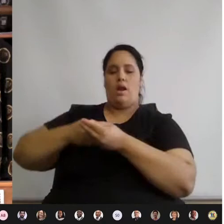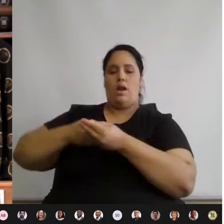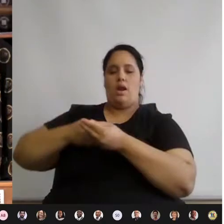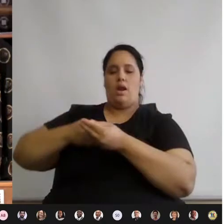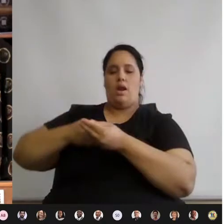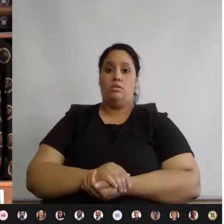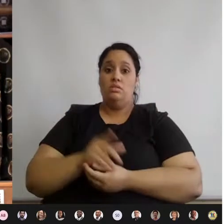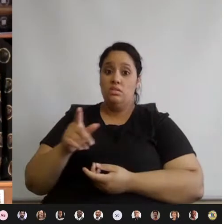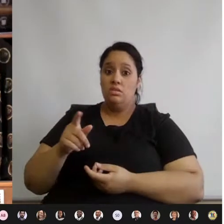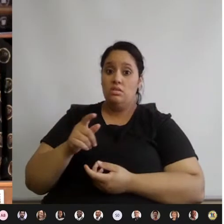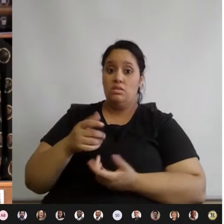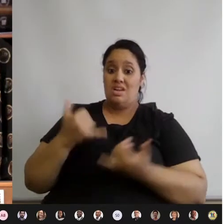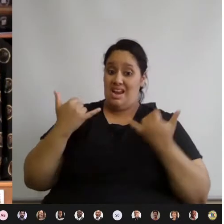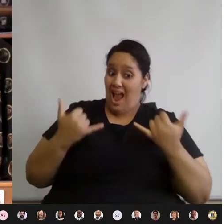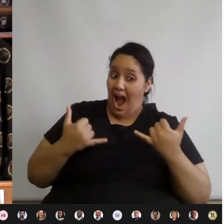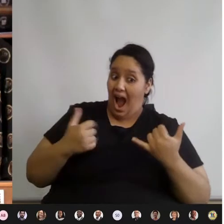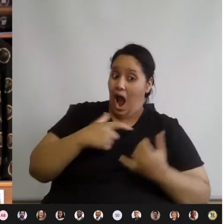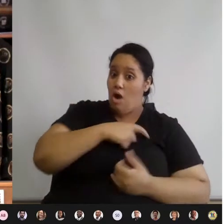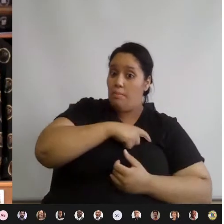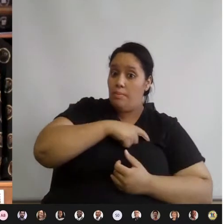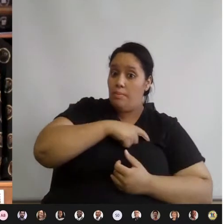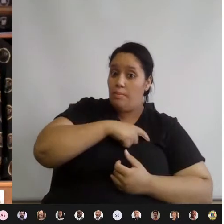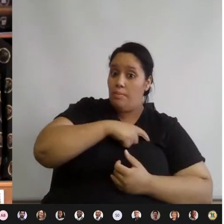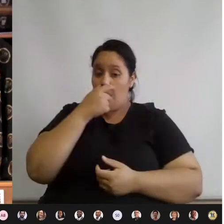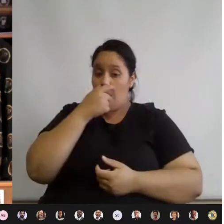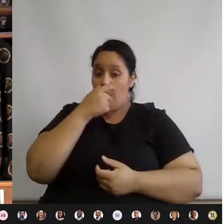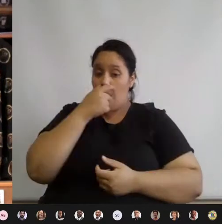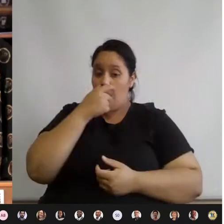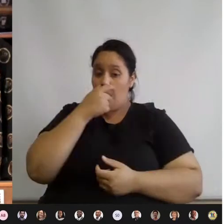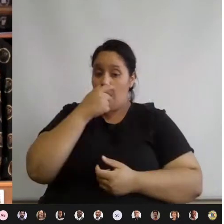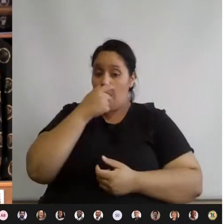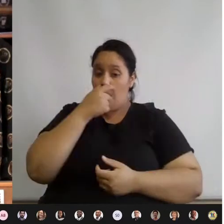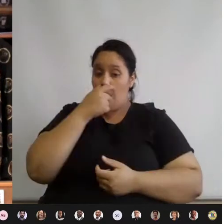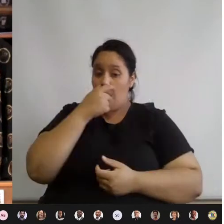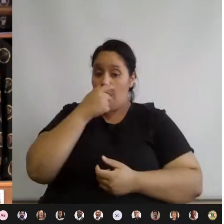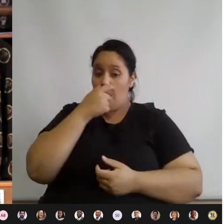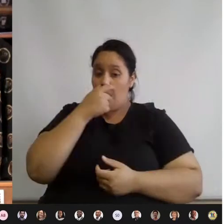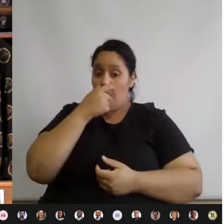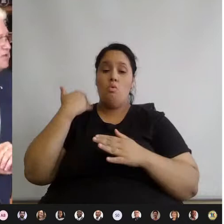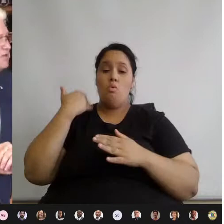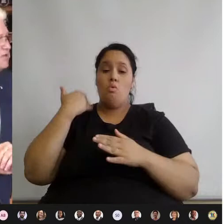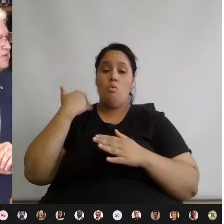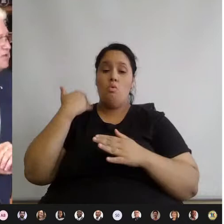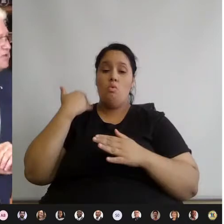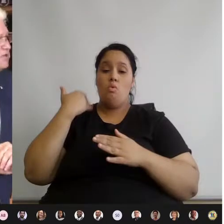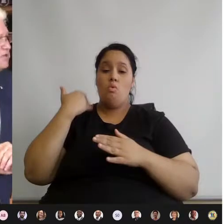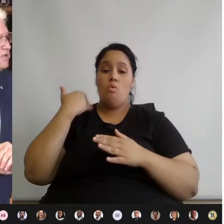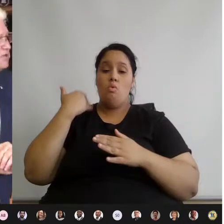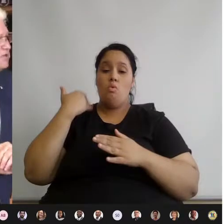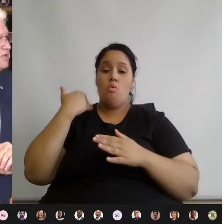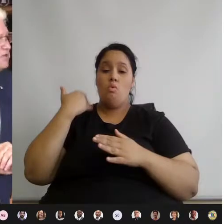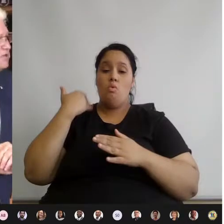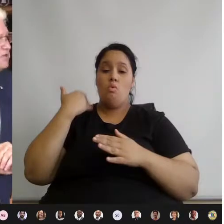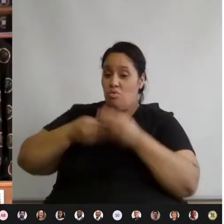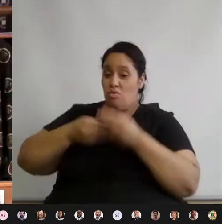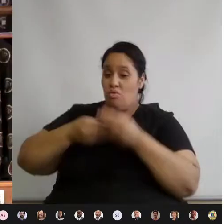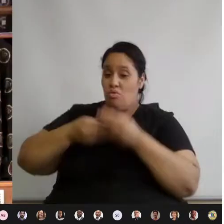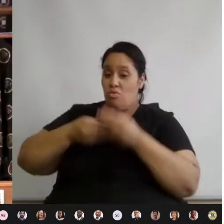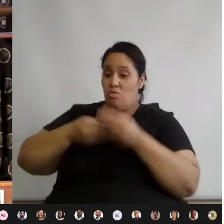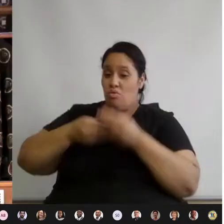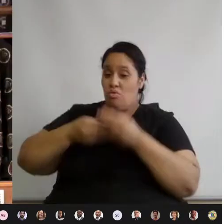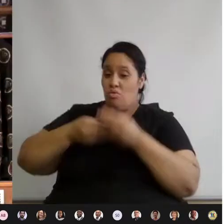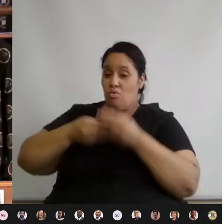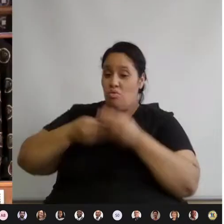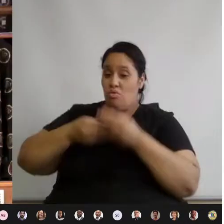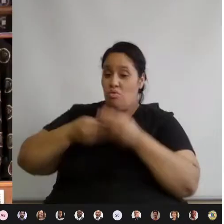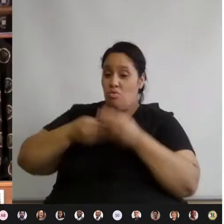this the current President, President Ramaphosa? Is it Cyril? Or perhaps it was Jacob? Was Jacob dealing with corruption?